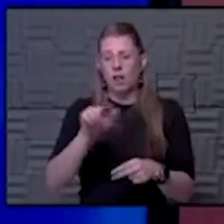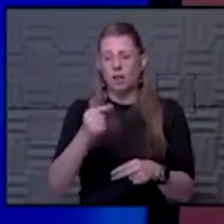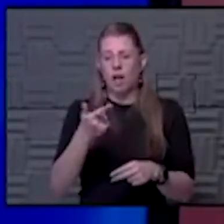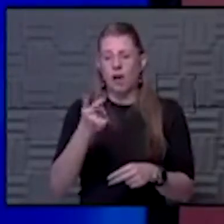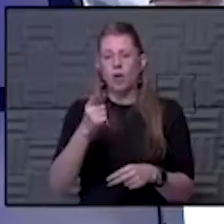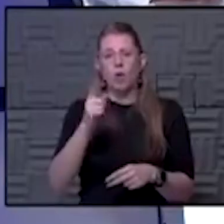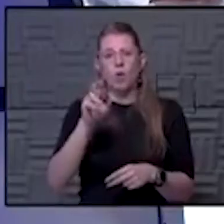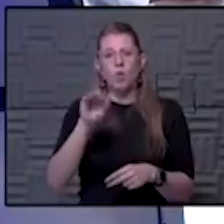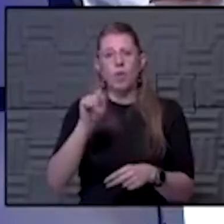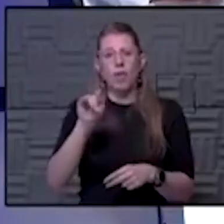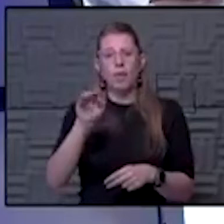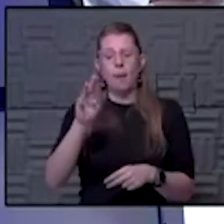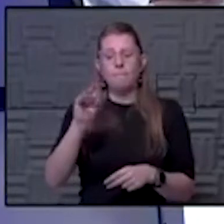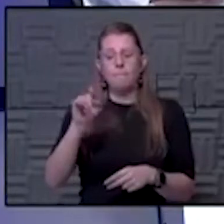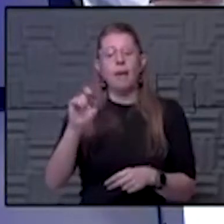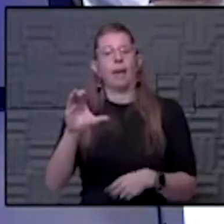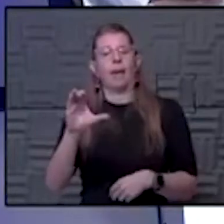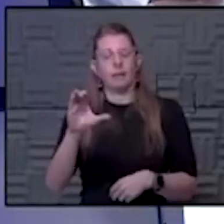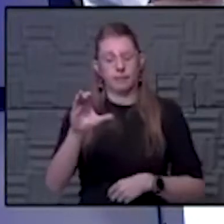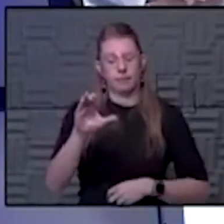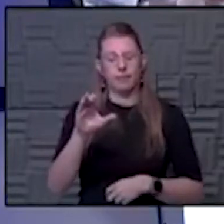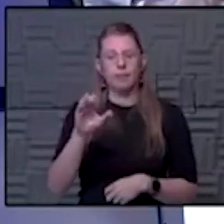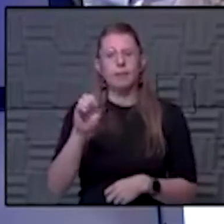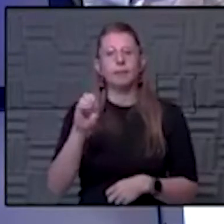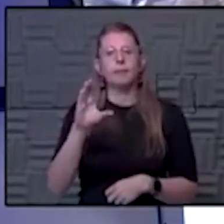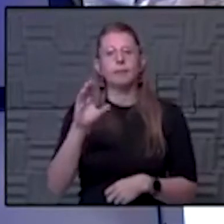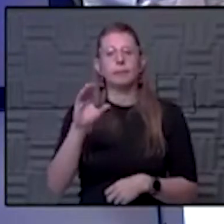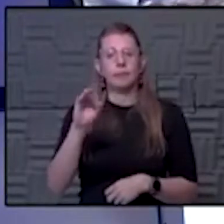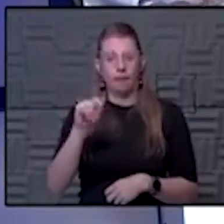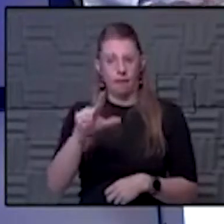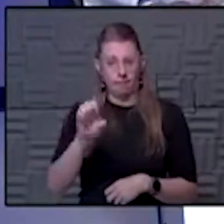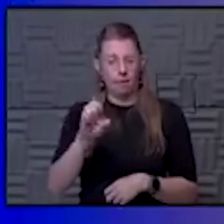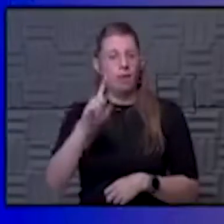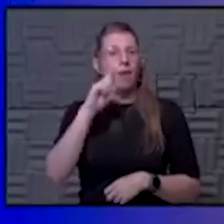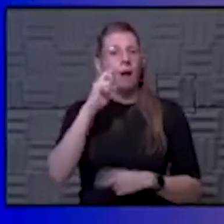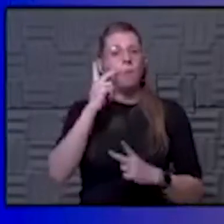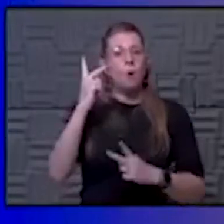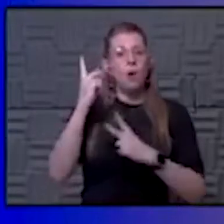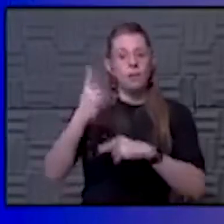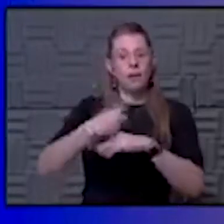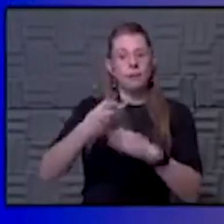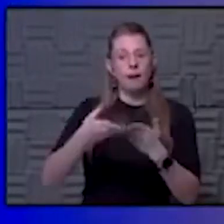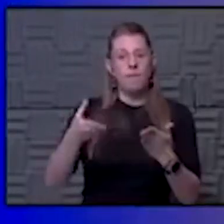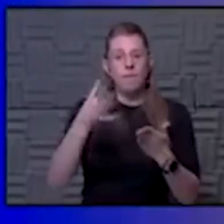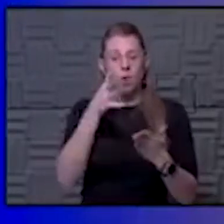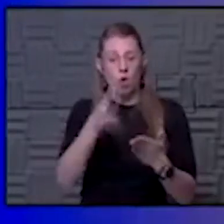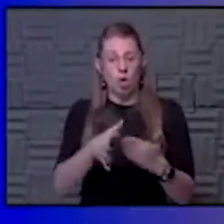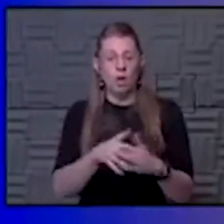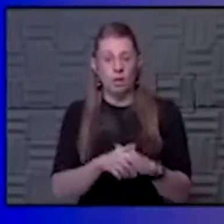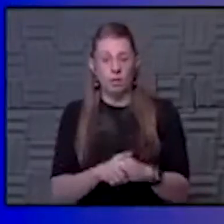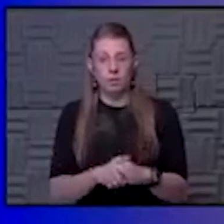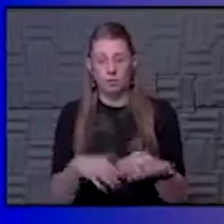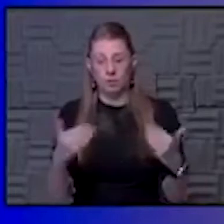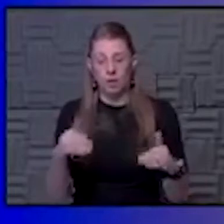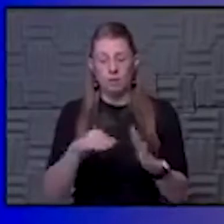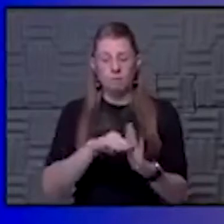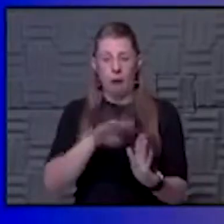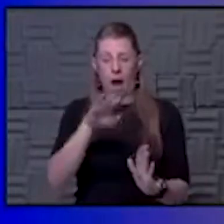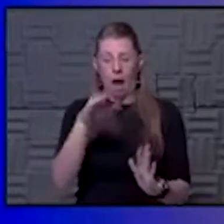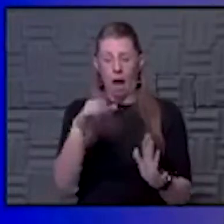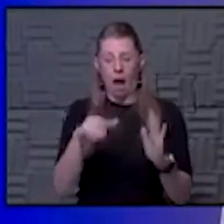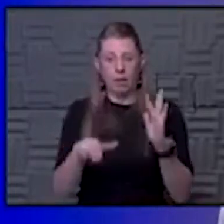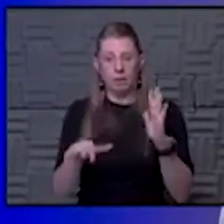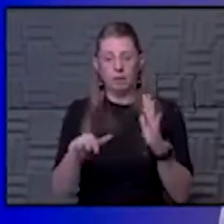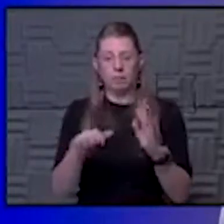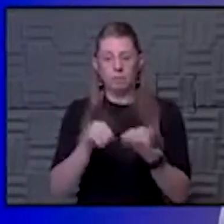what do you thought? Yeah, I would totally agree. You know, we thought that the Memorial Day stuff was going to be a huge wave and a huge effect.